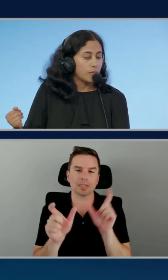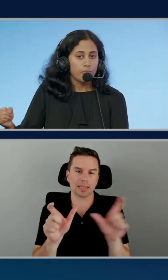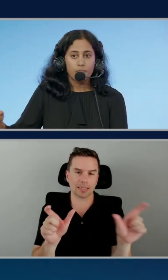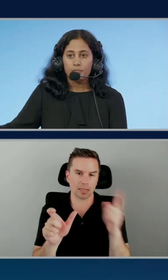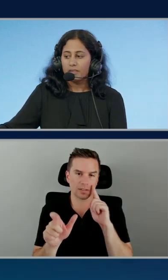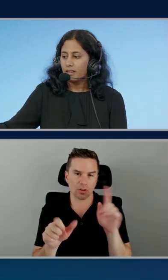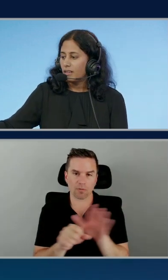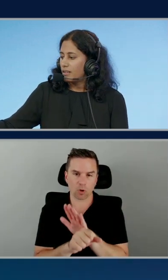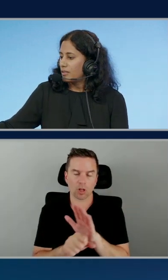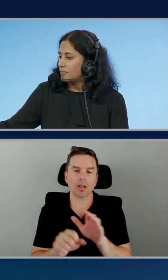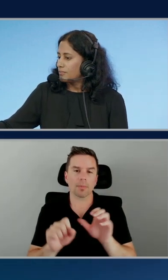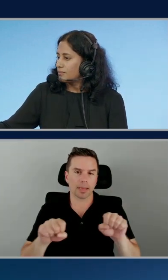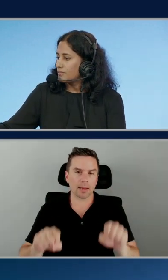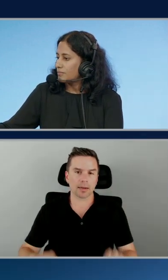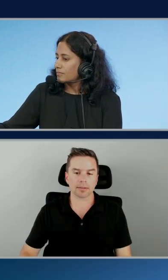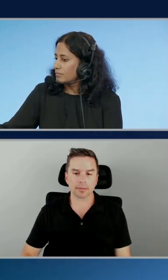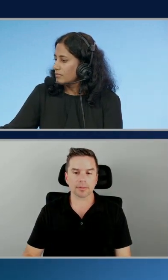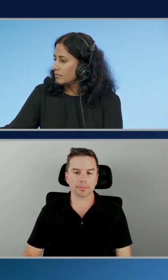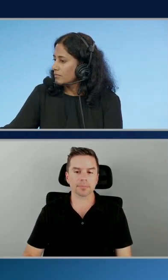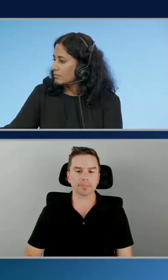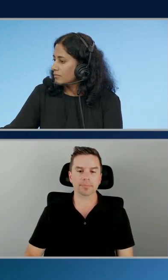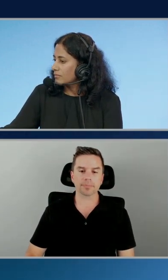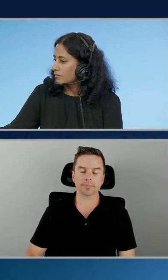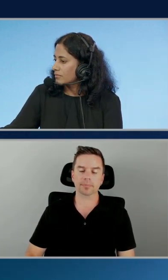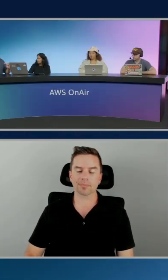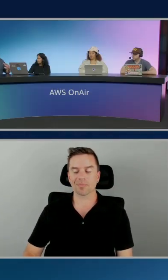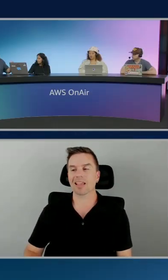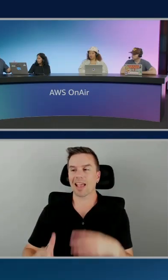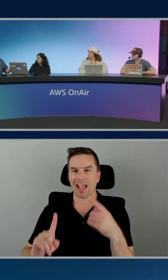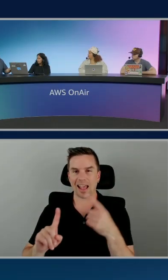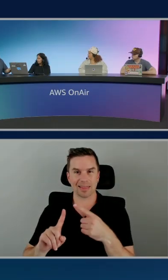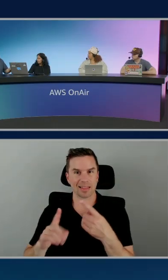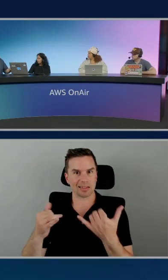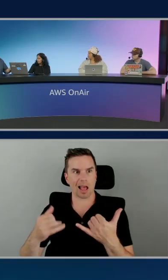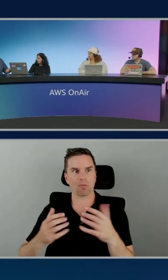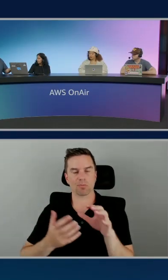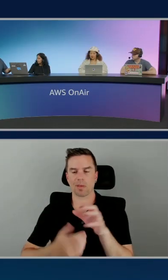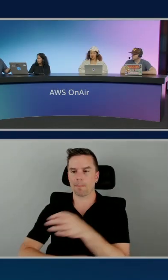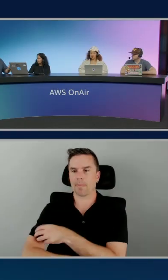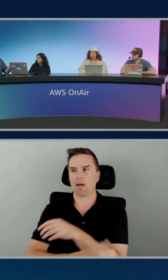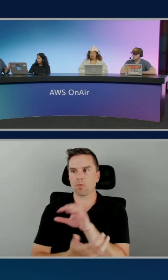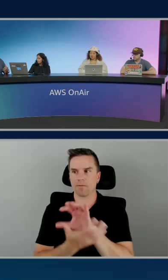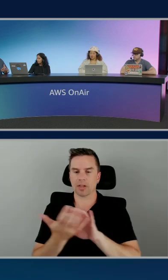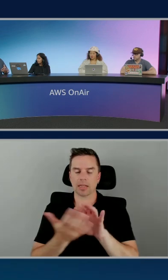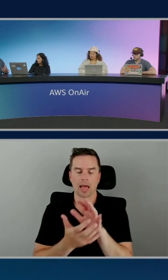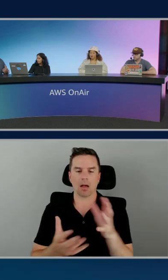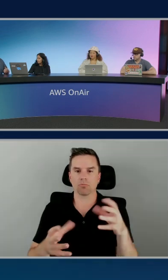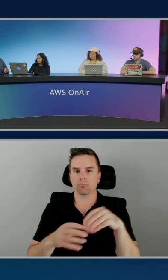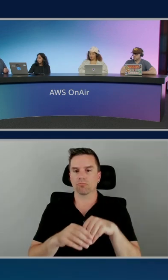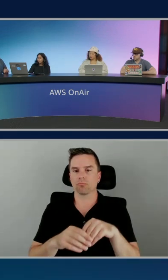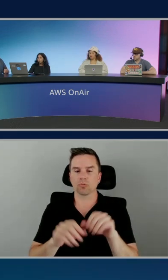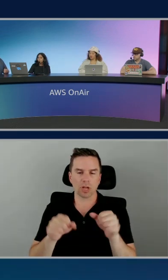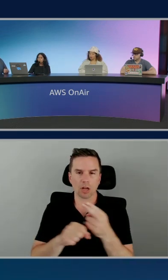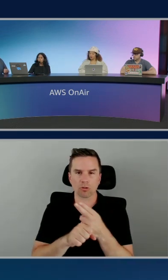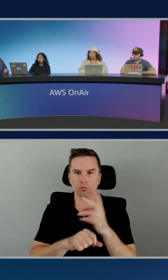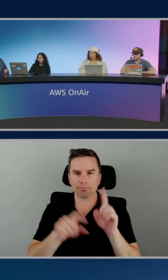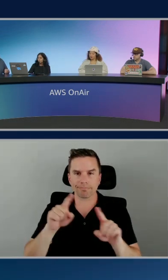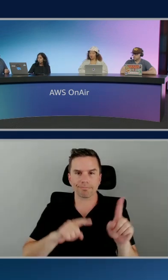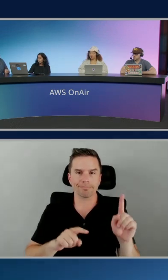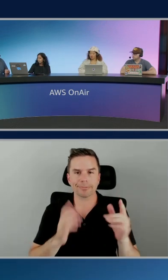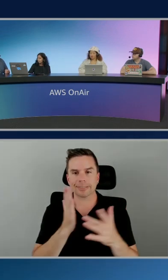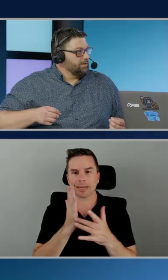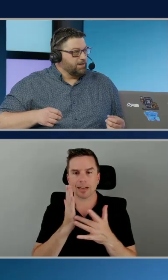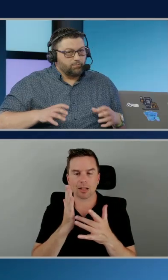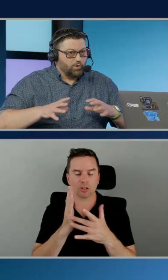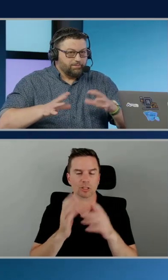Right. Right. And this is where, the power of the cloud comes in. You've got access to all these technologies to experiment, determine for your specific use